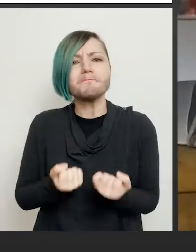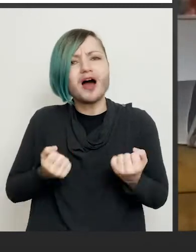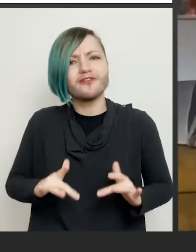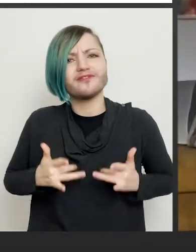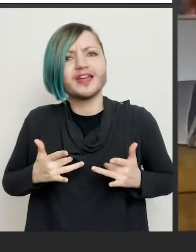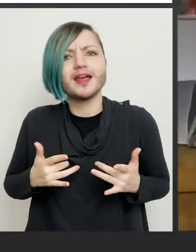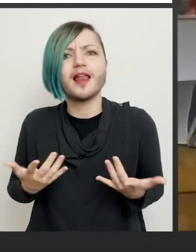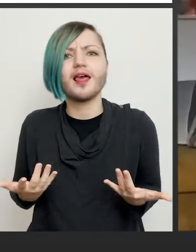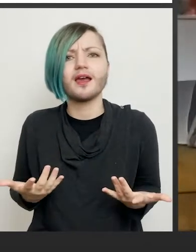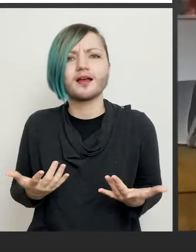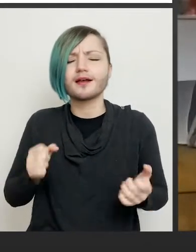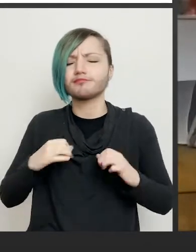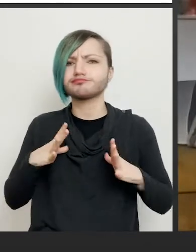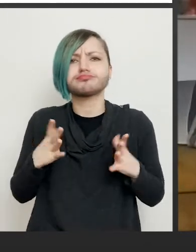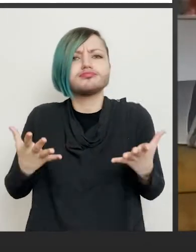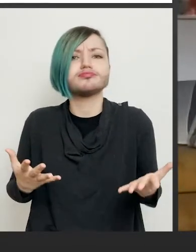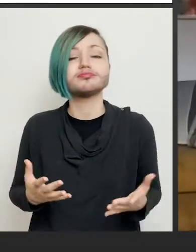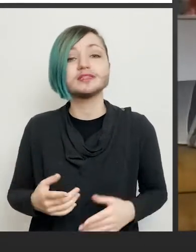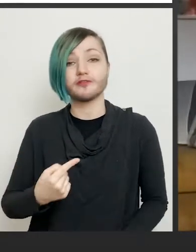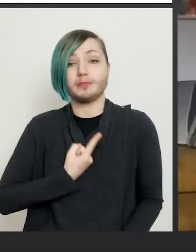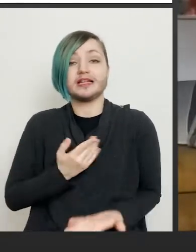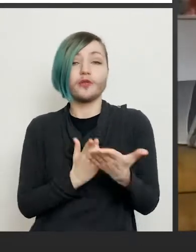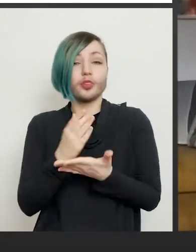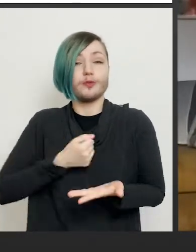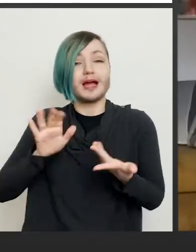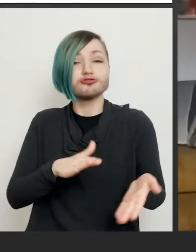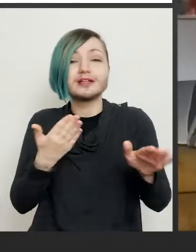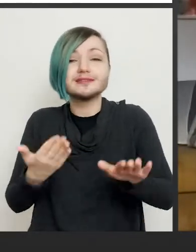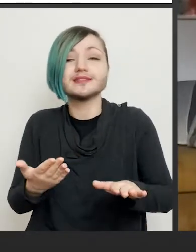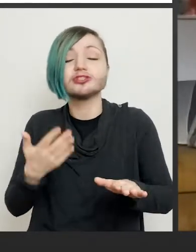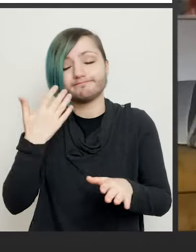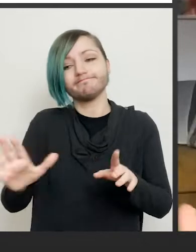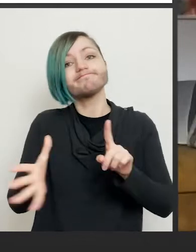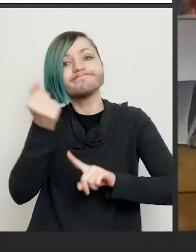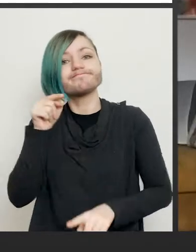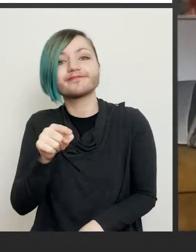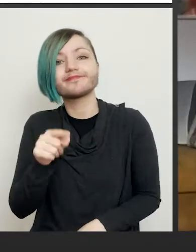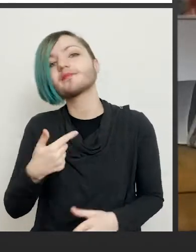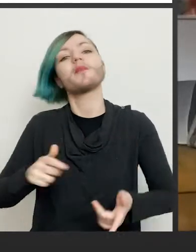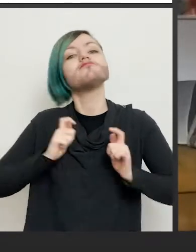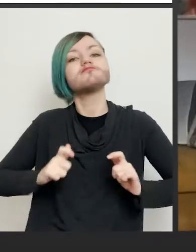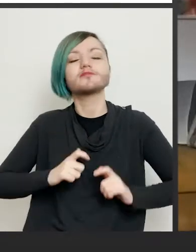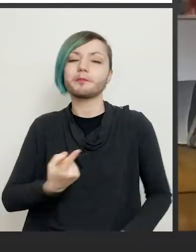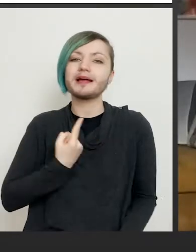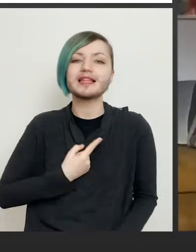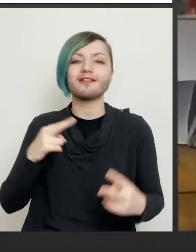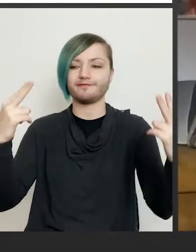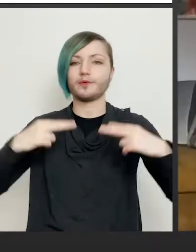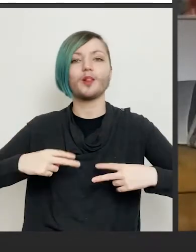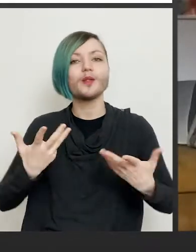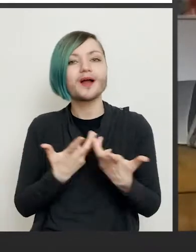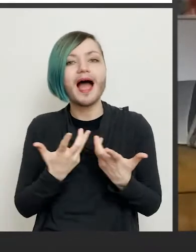that through my transition. And I'm really, really quite comfortable with who I am and how I look. And I think,